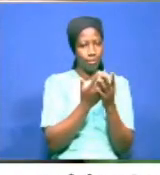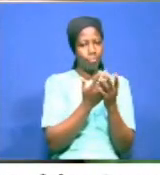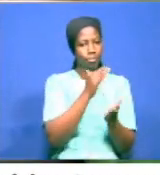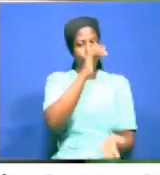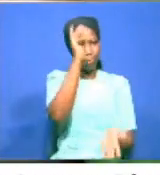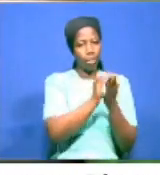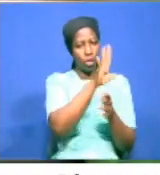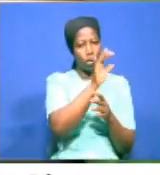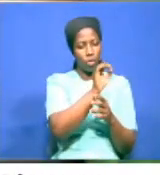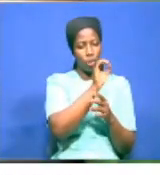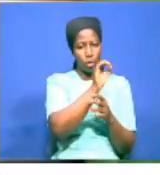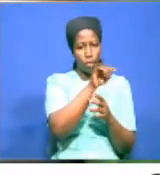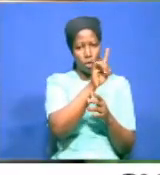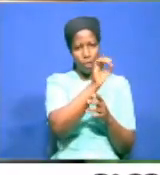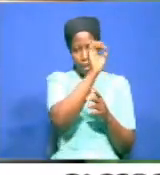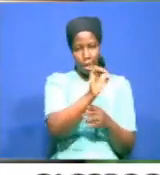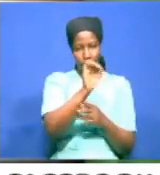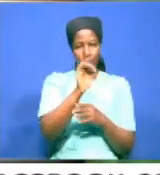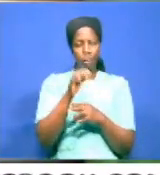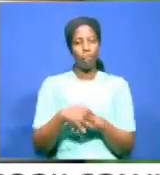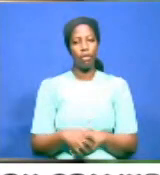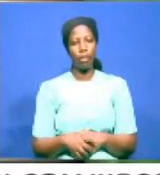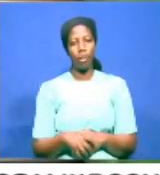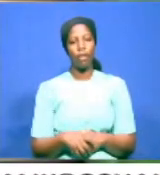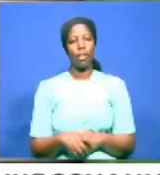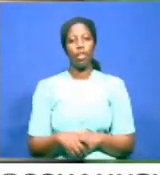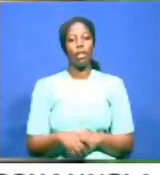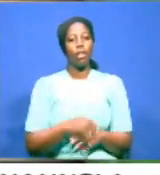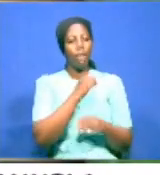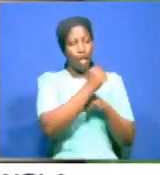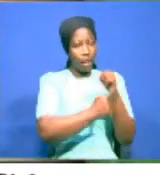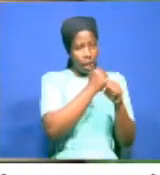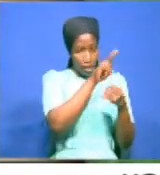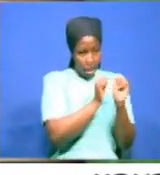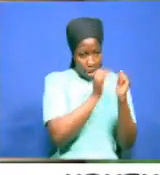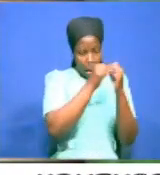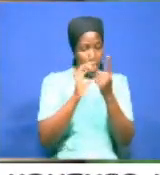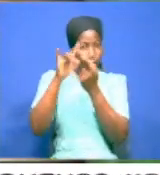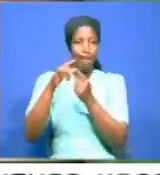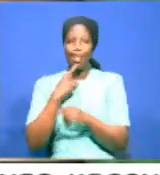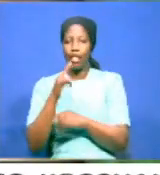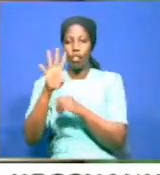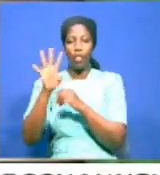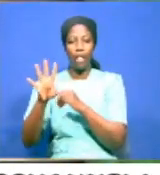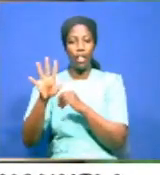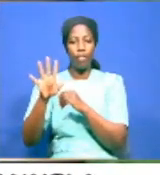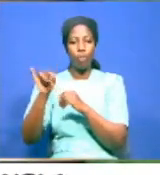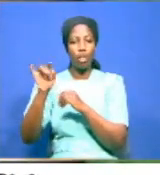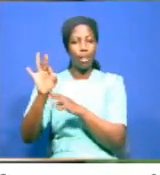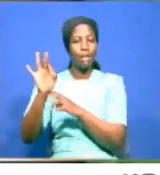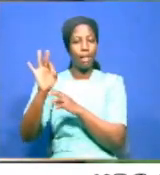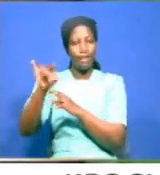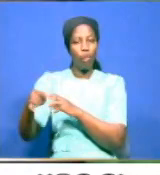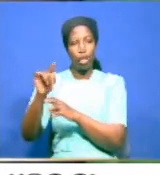from 146.1 thousand tons in 2018 to 145.3 thousand tons